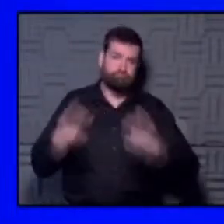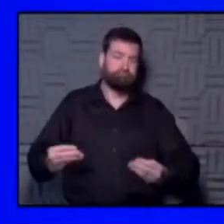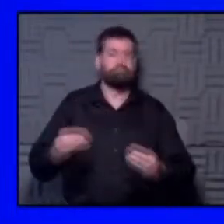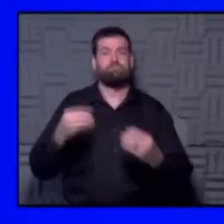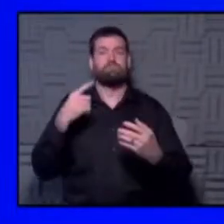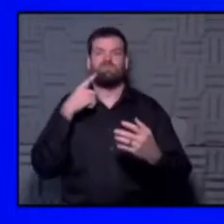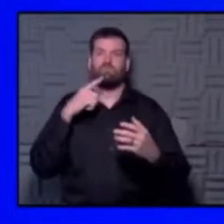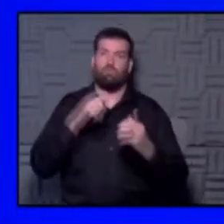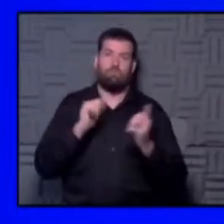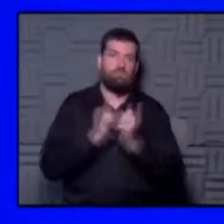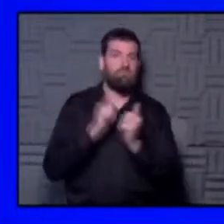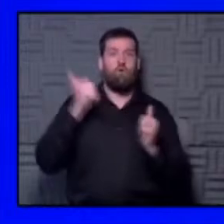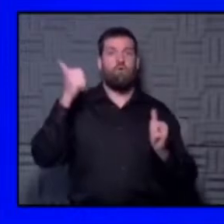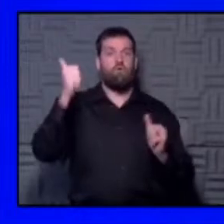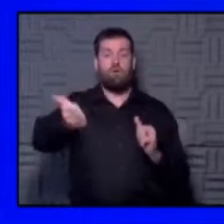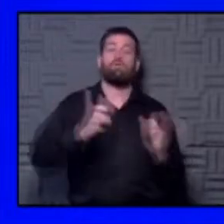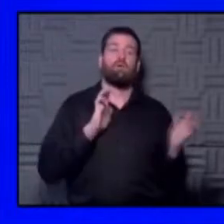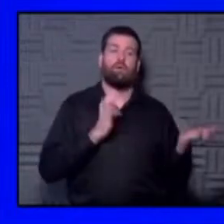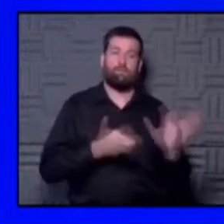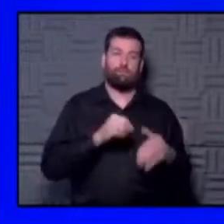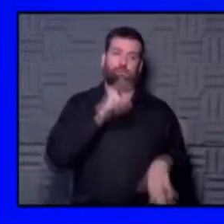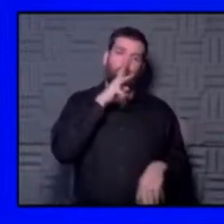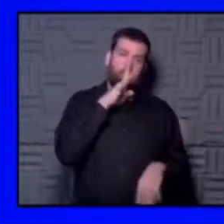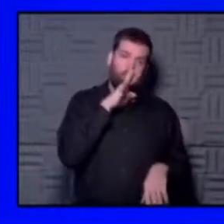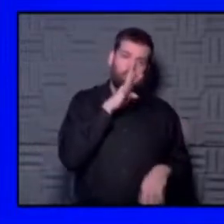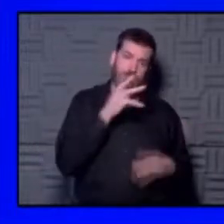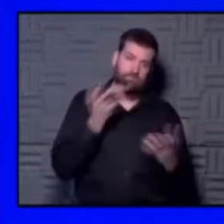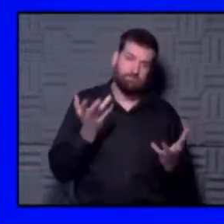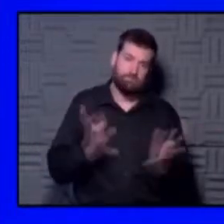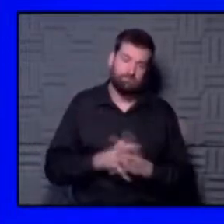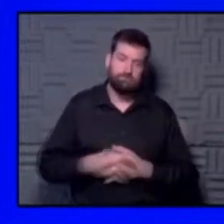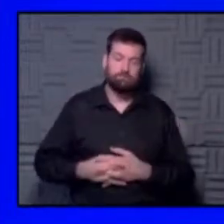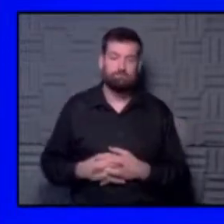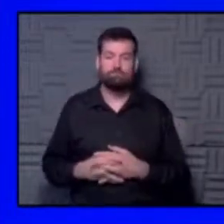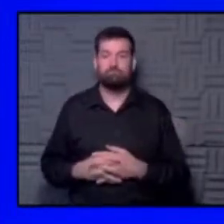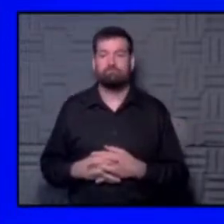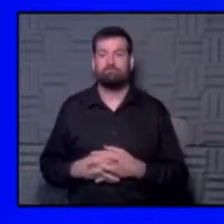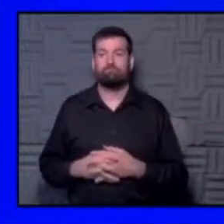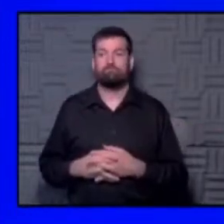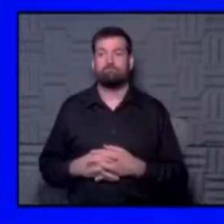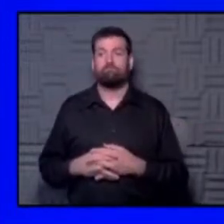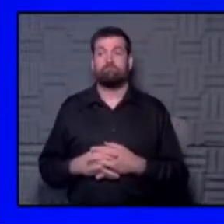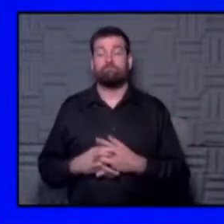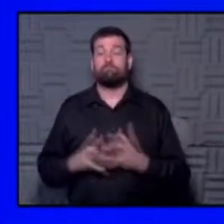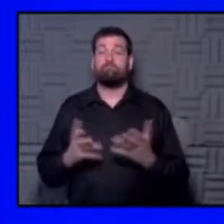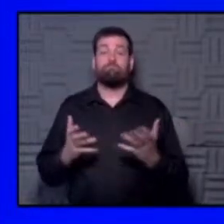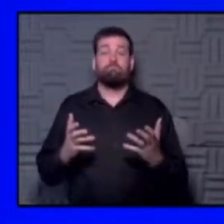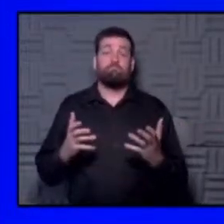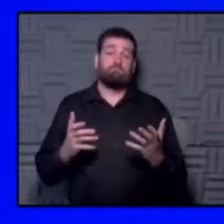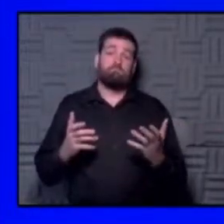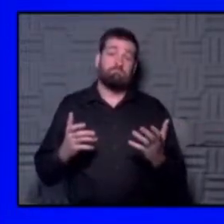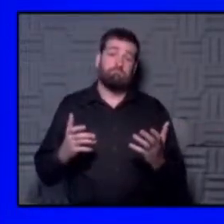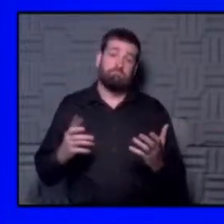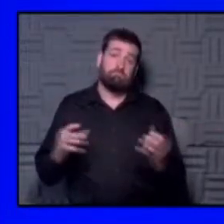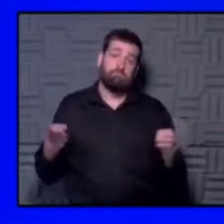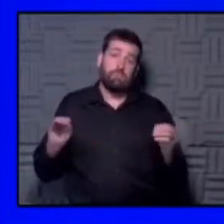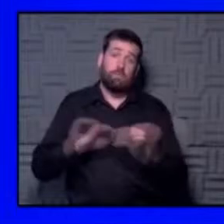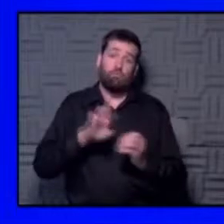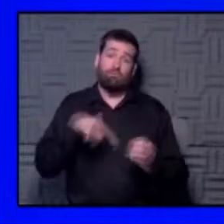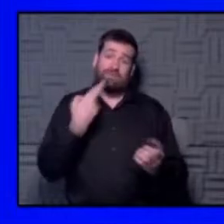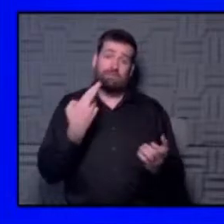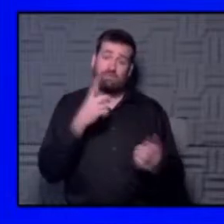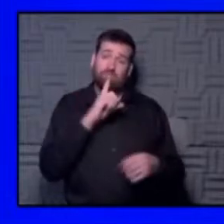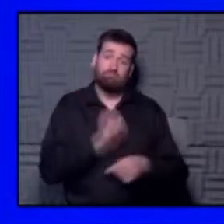all compared to just talking. So, it does lend to be a little bit more risky